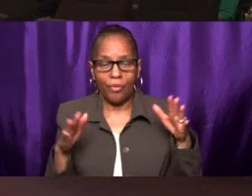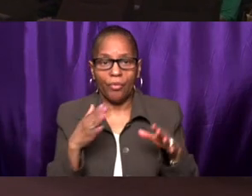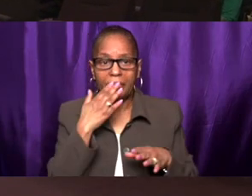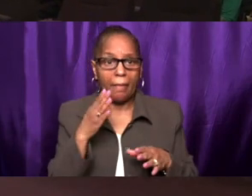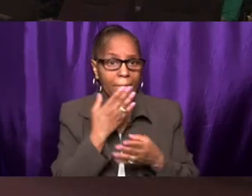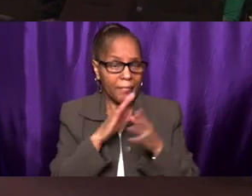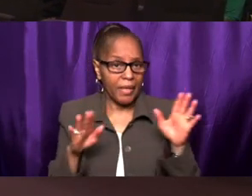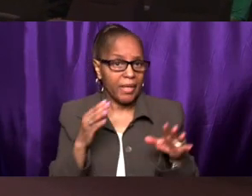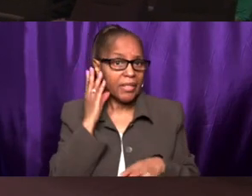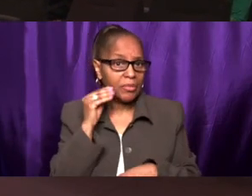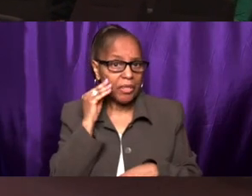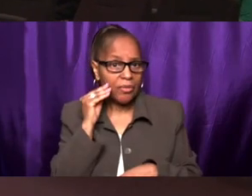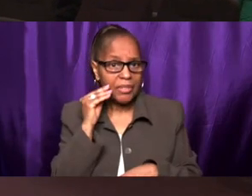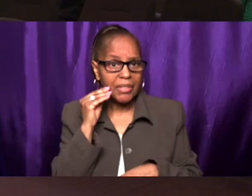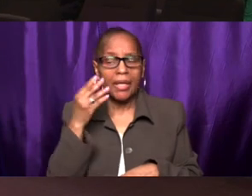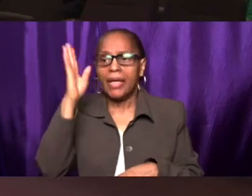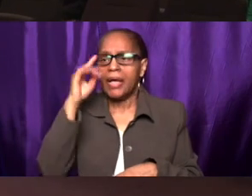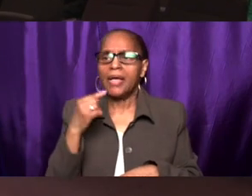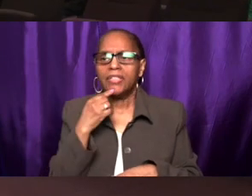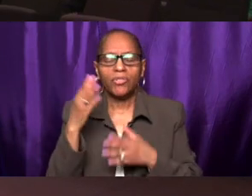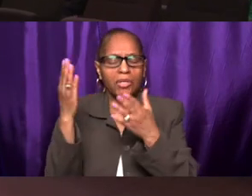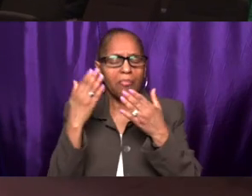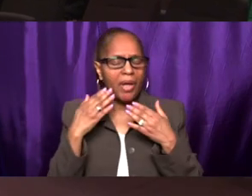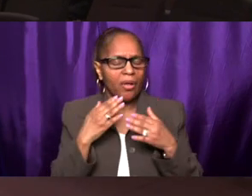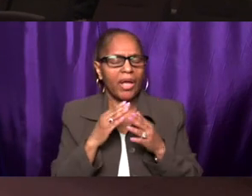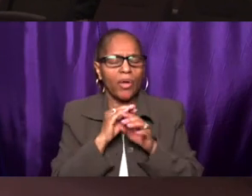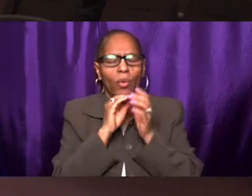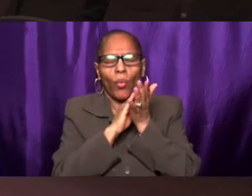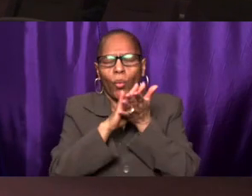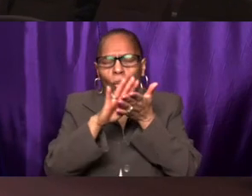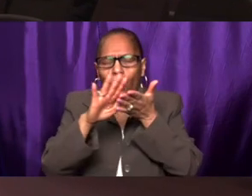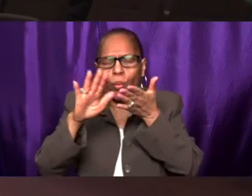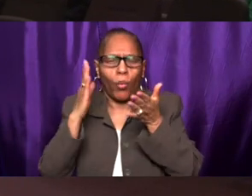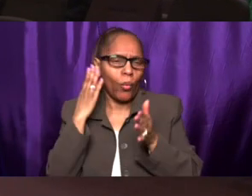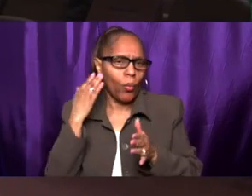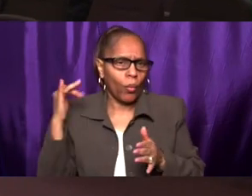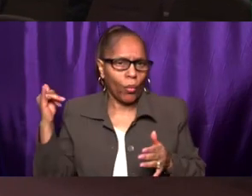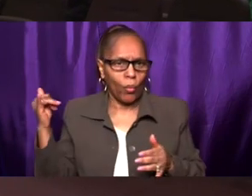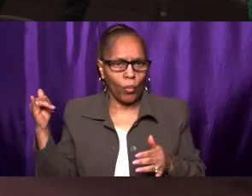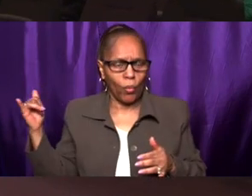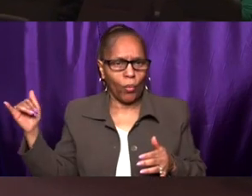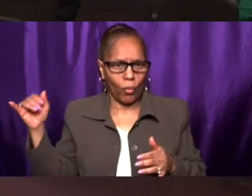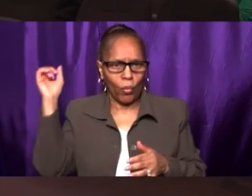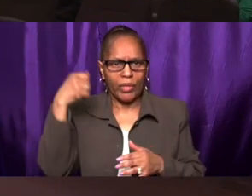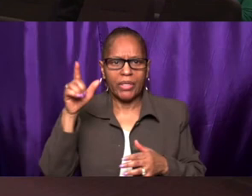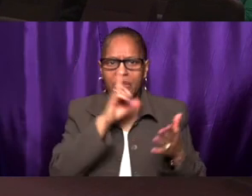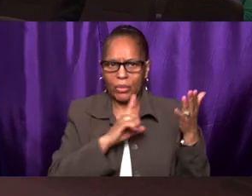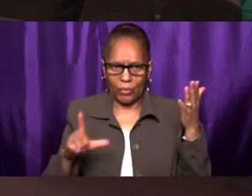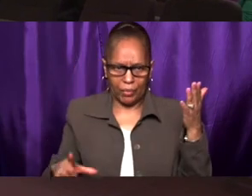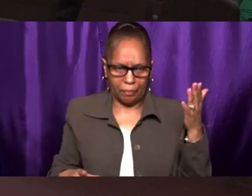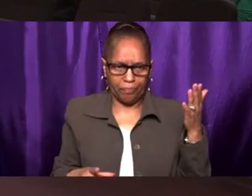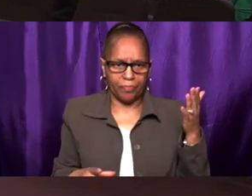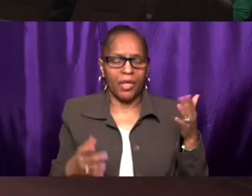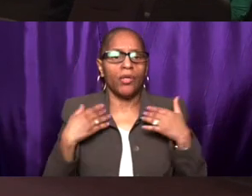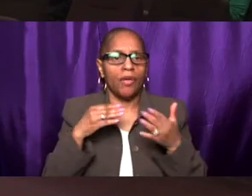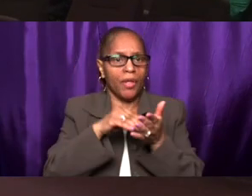thing, God says you come out like pure gold. He says perseverance must do its perfect work. You